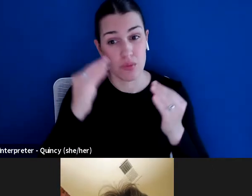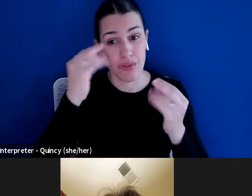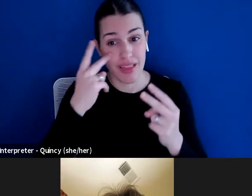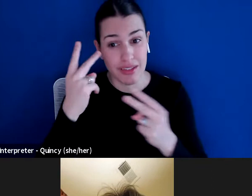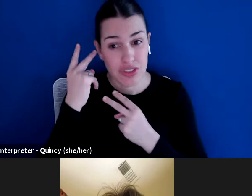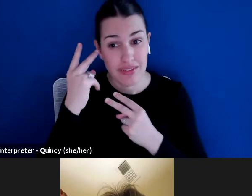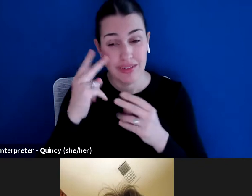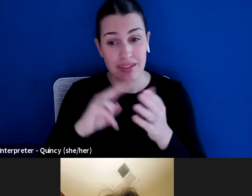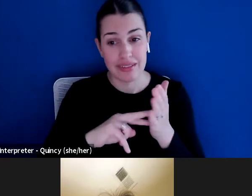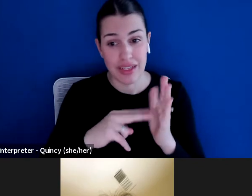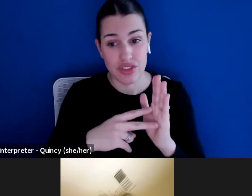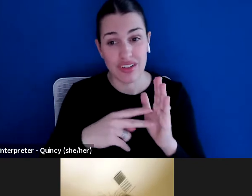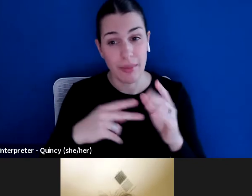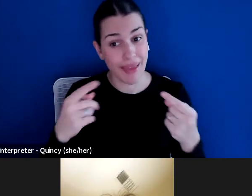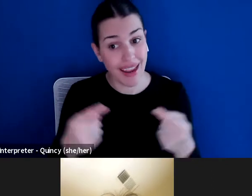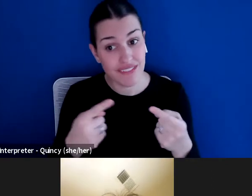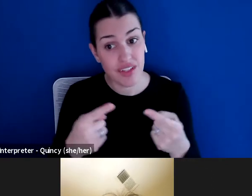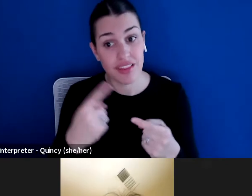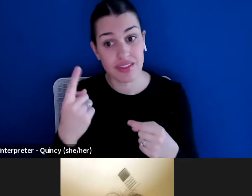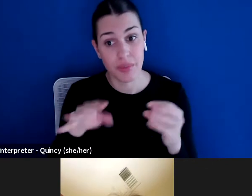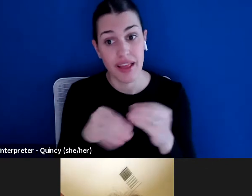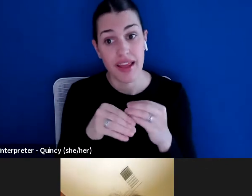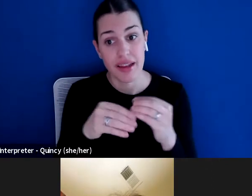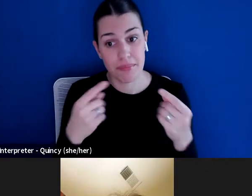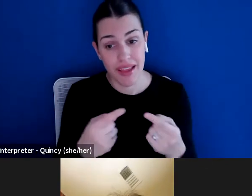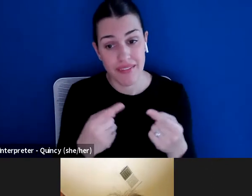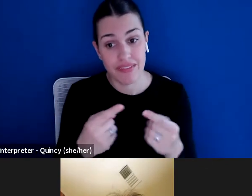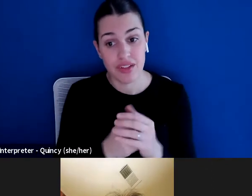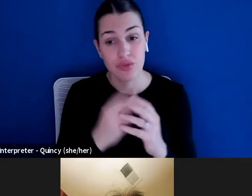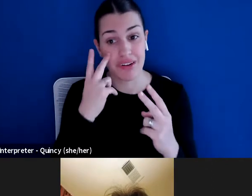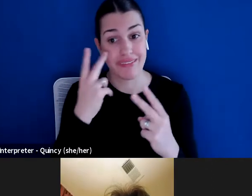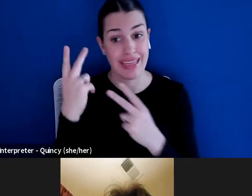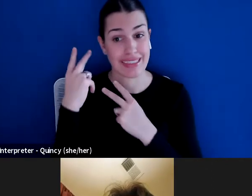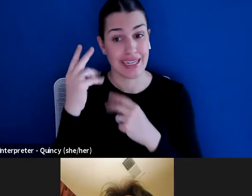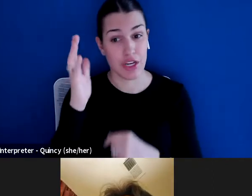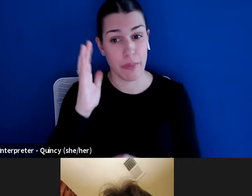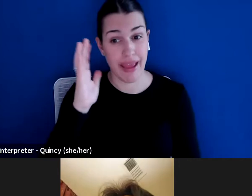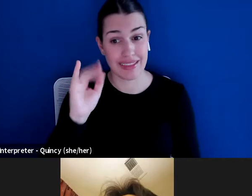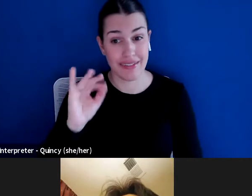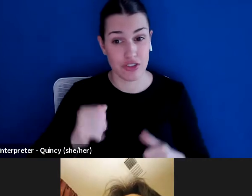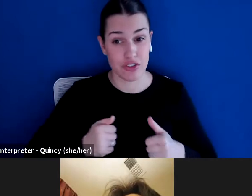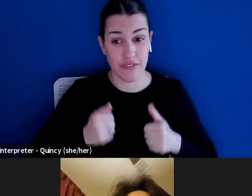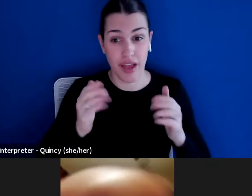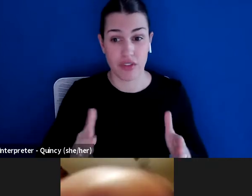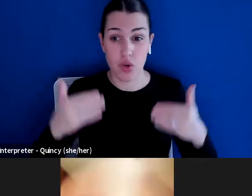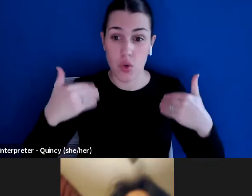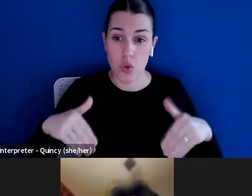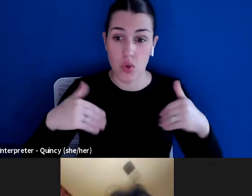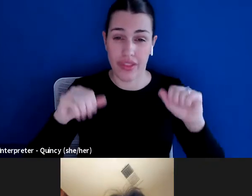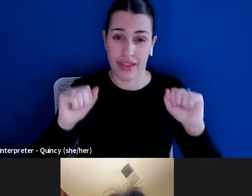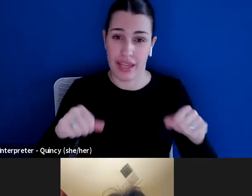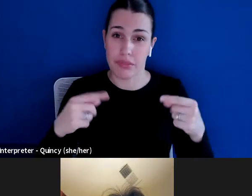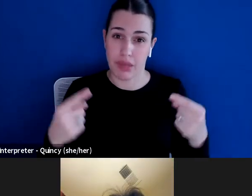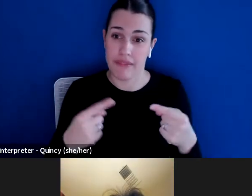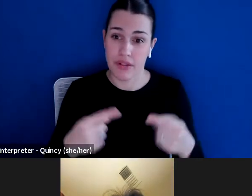said painful, and we'll talk about that later. Reflecting on your past, especially if you're a survivor, can be painful.